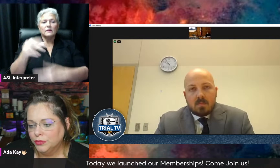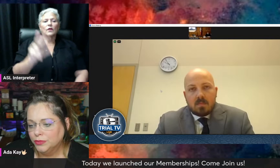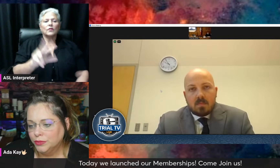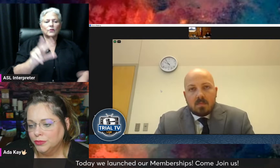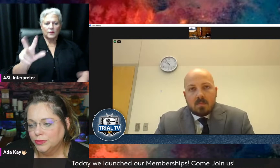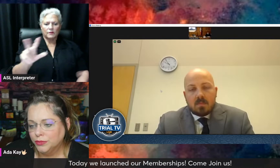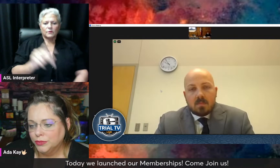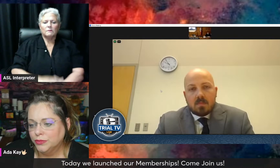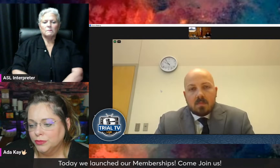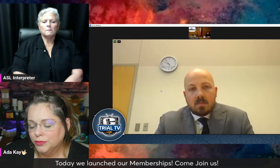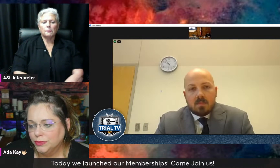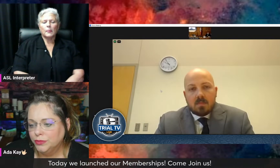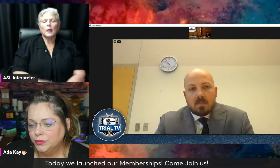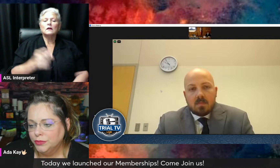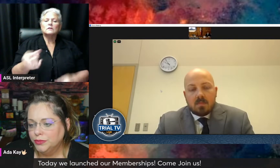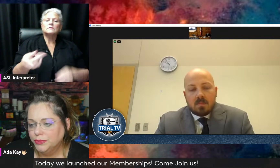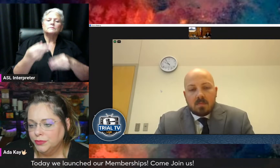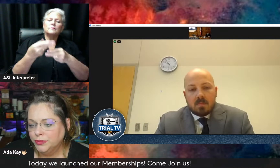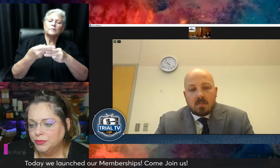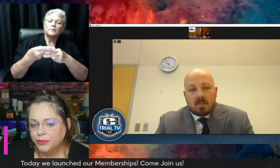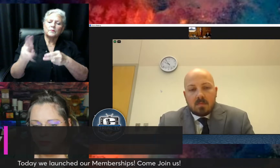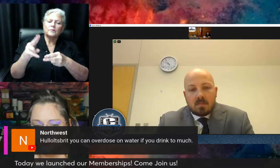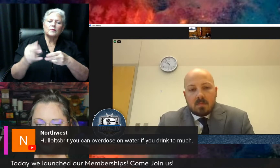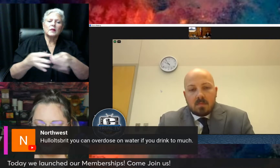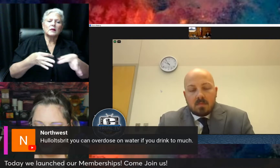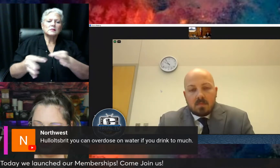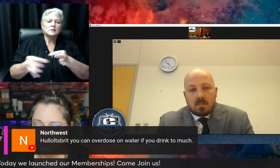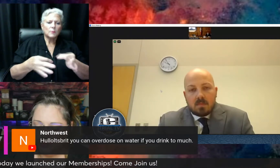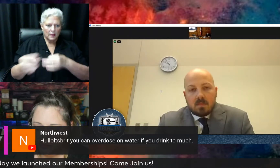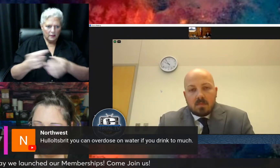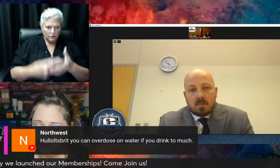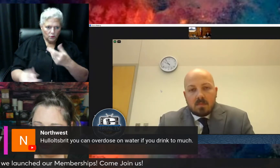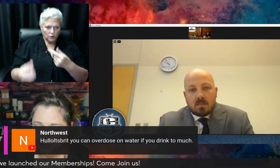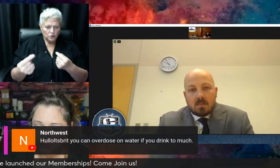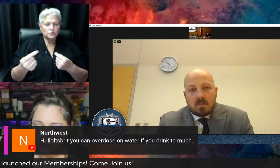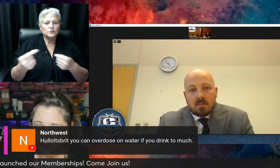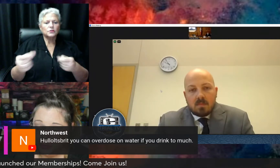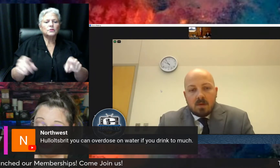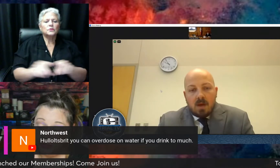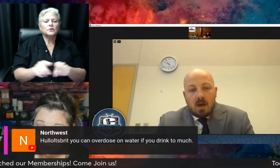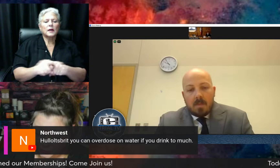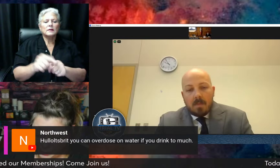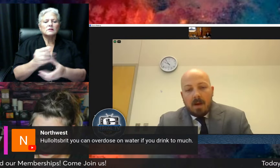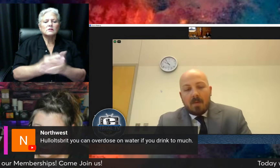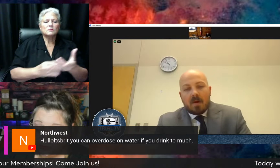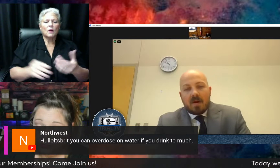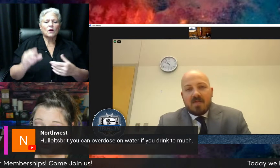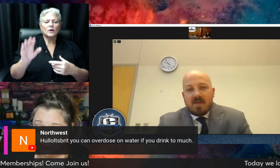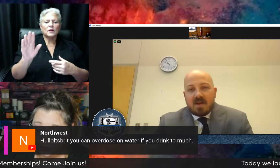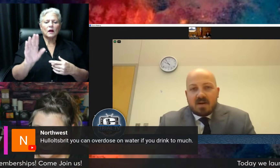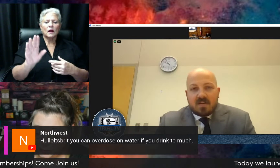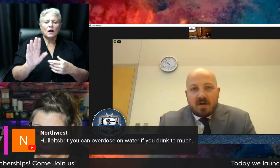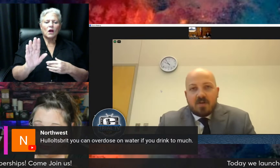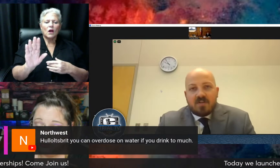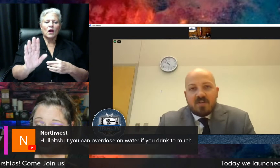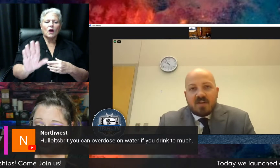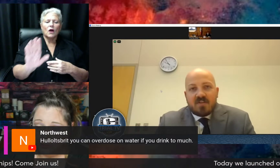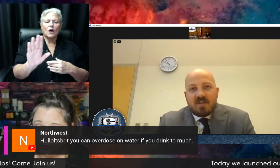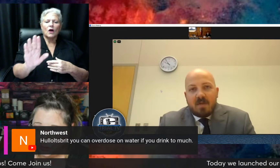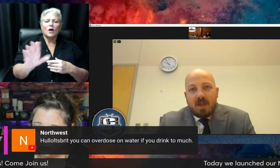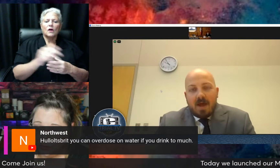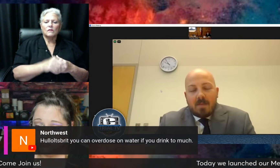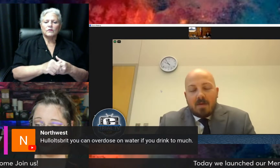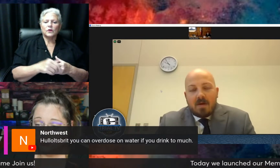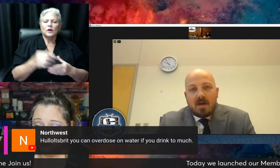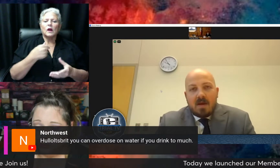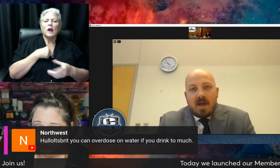Could you briefly explain what it is that you do as part of your job function? I work in the toxicology